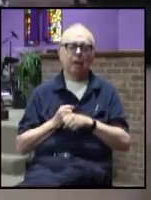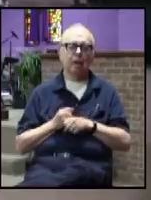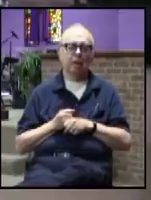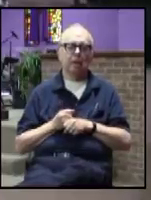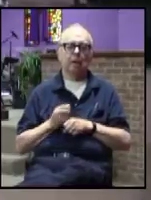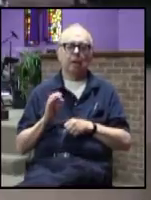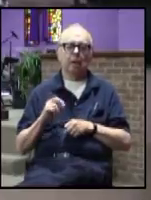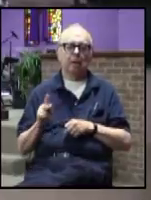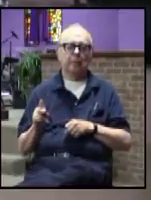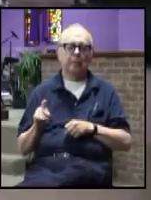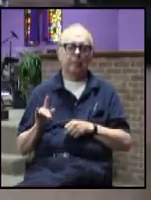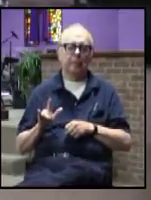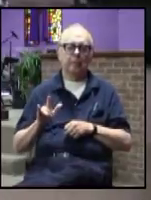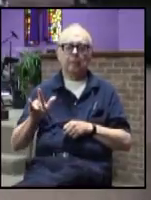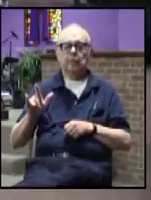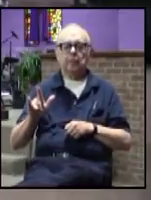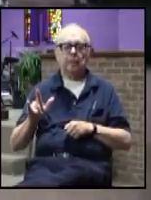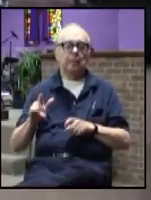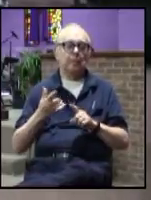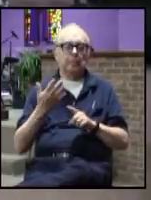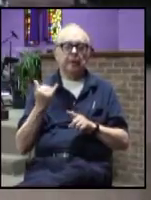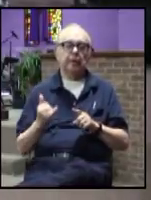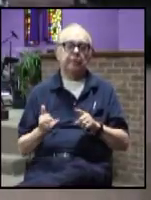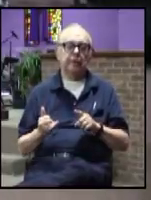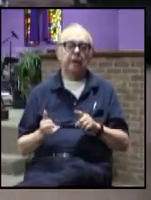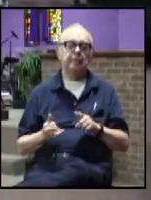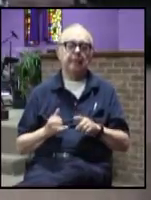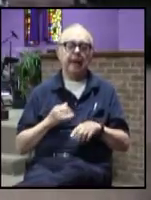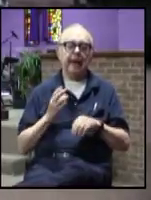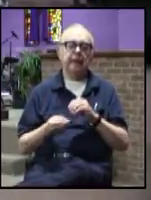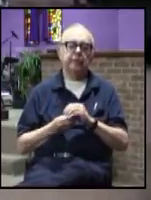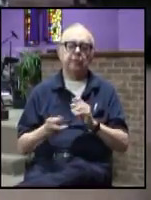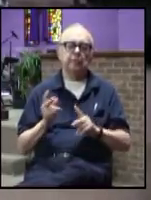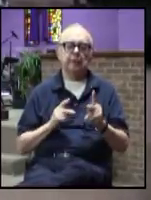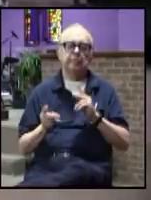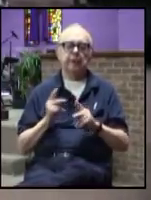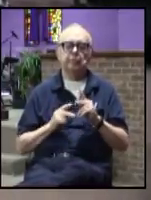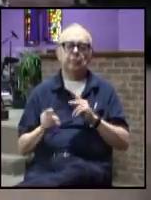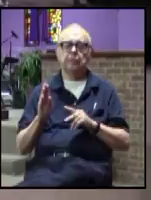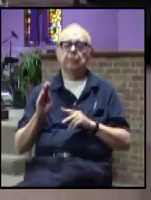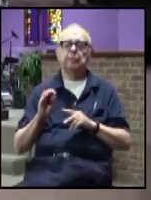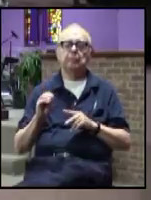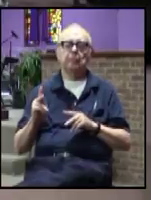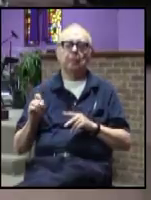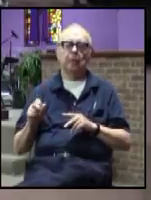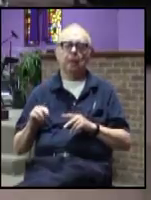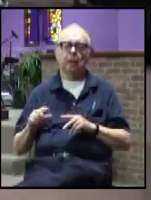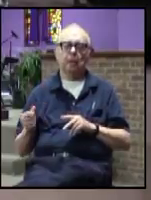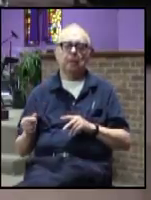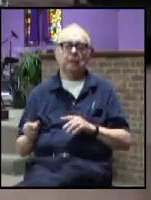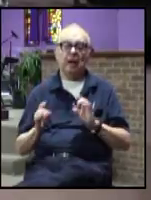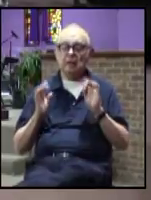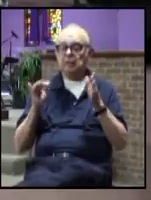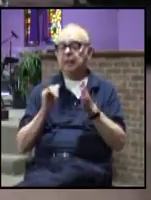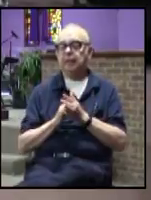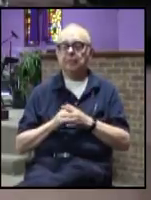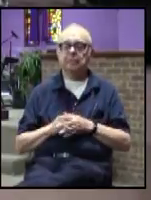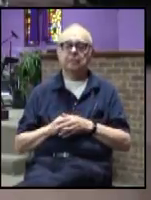Getting bumped from an airline due to overbooking. Don't like